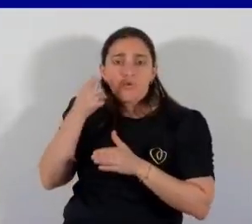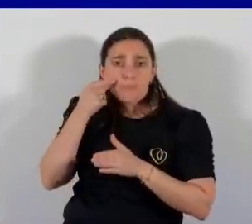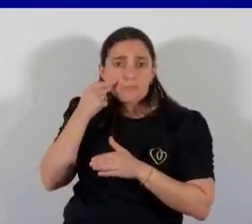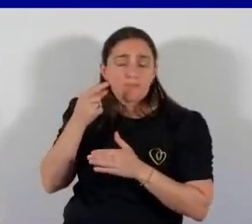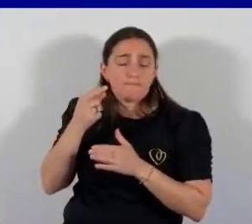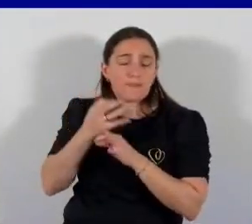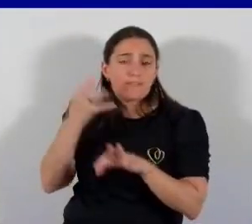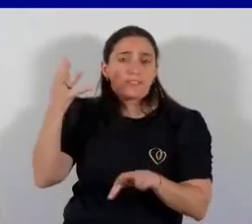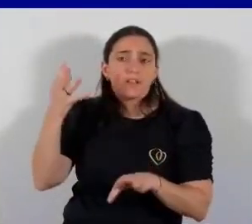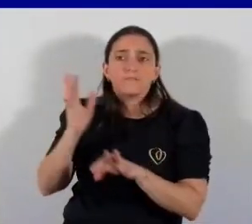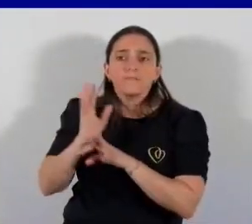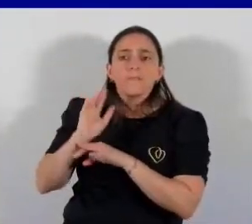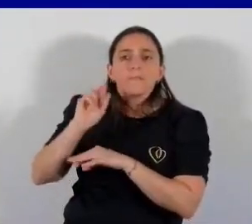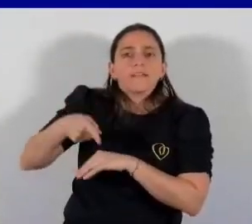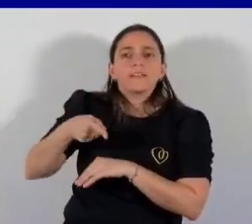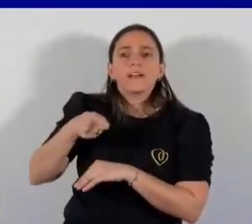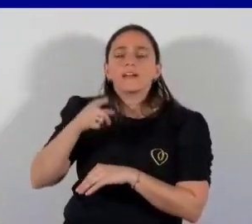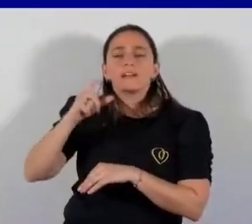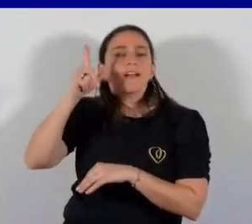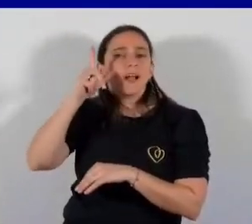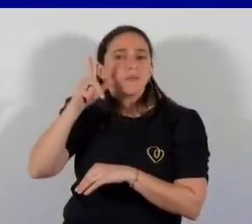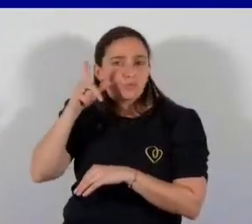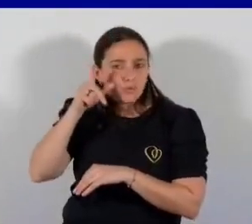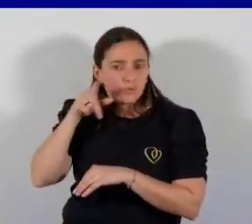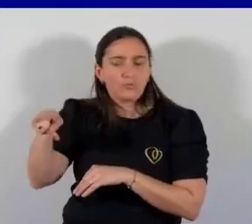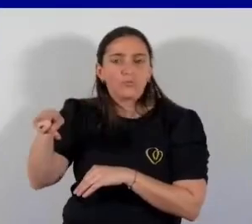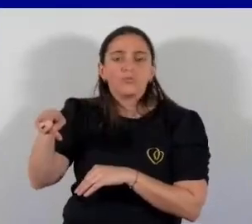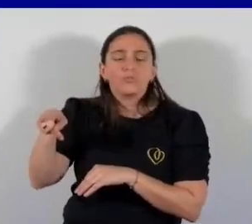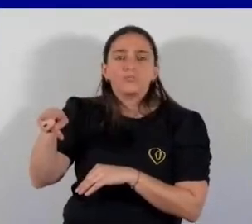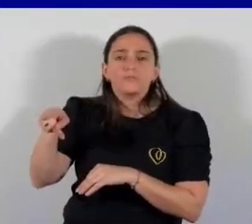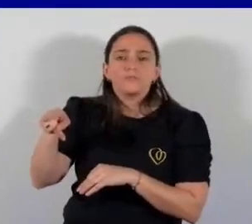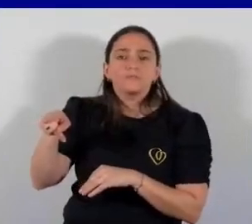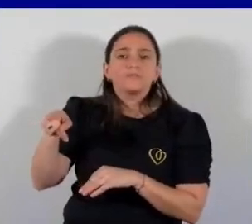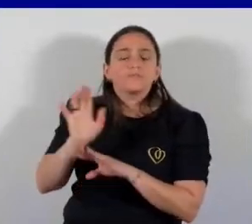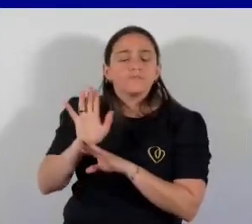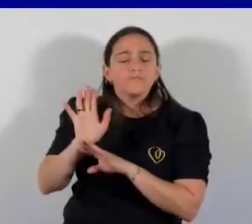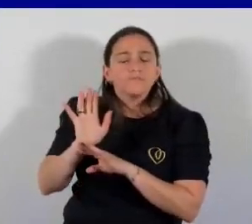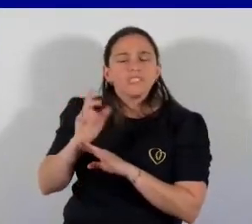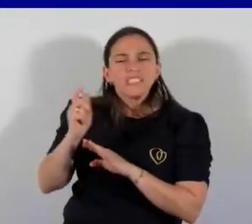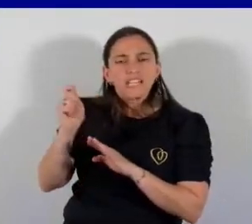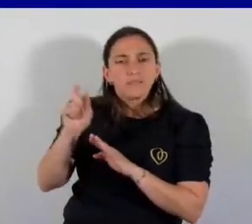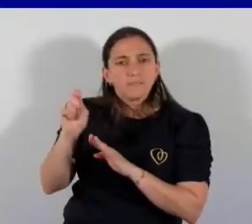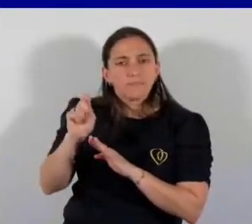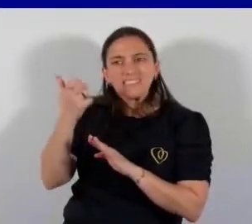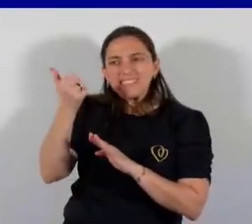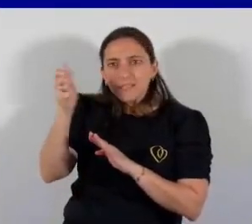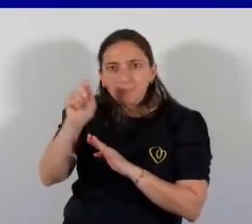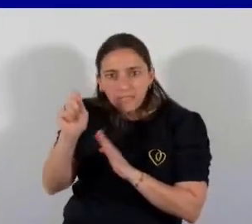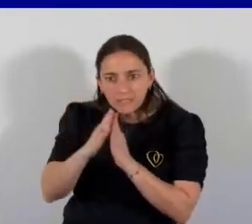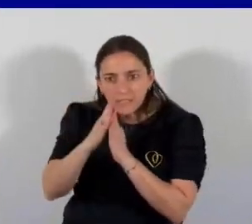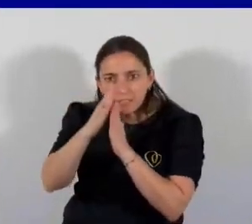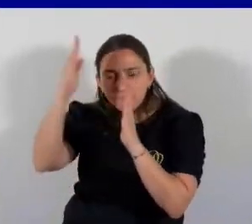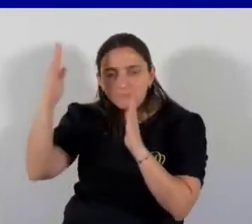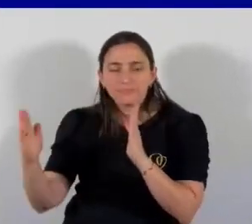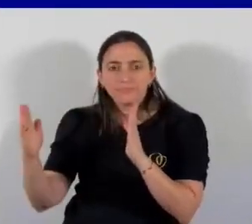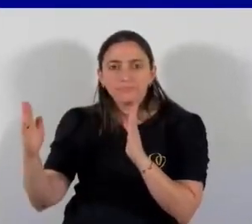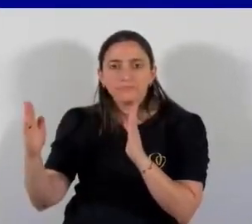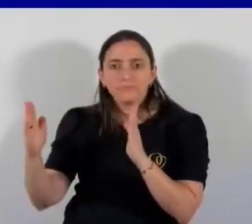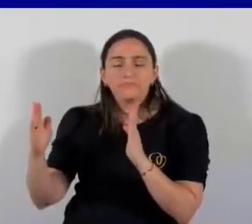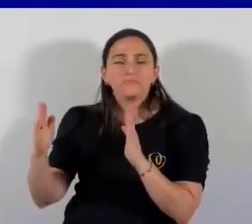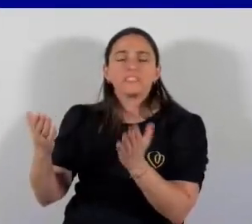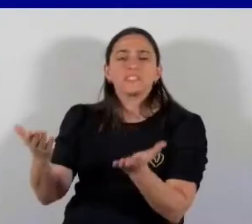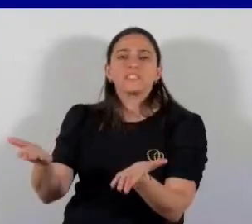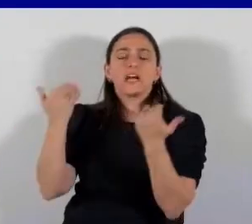bajo in the finance department with Pablo Cuadra, under the orders of Torto Capito. Incredibly, in 6 months,